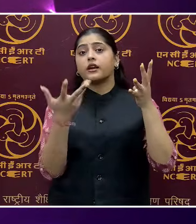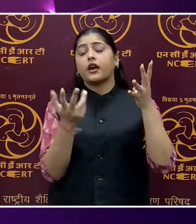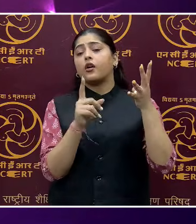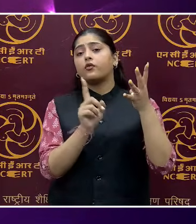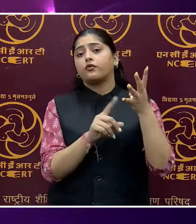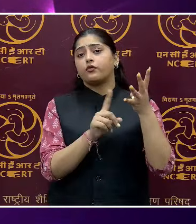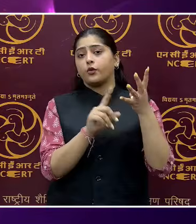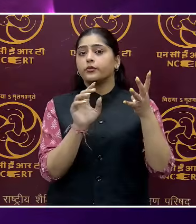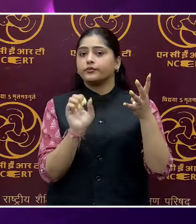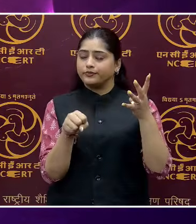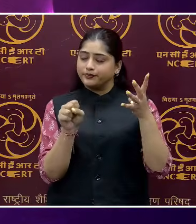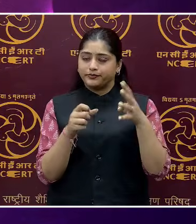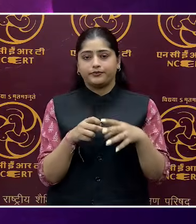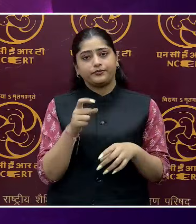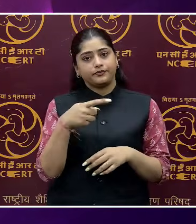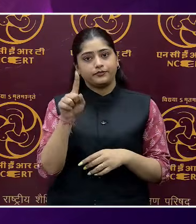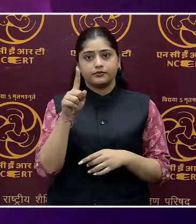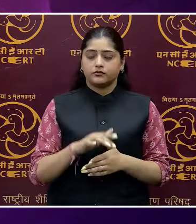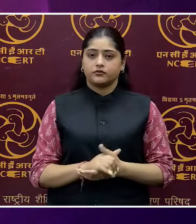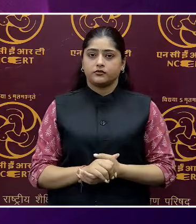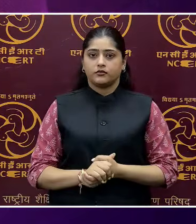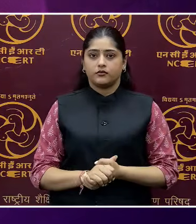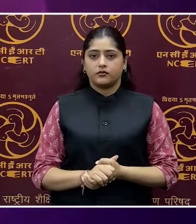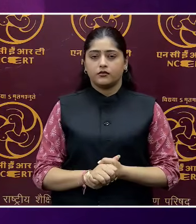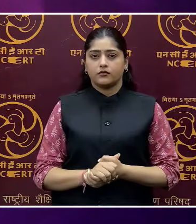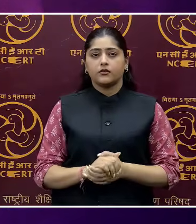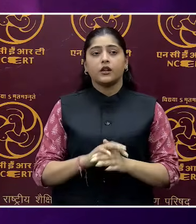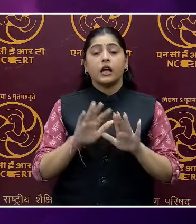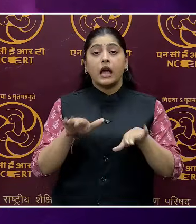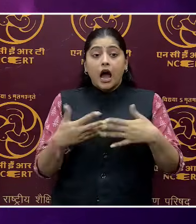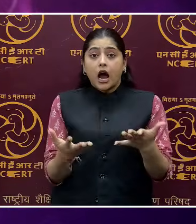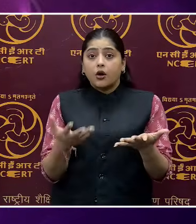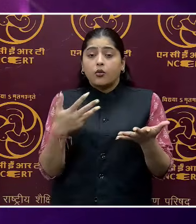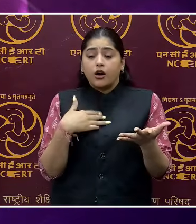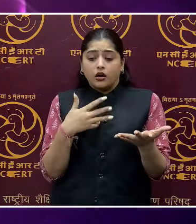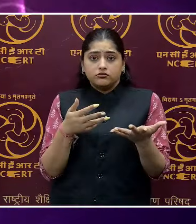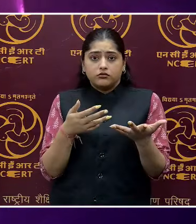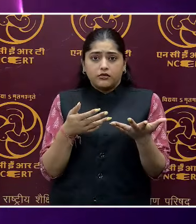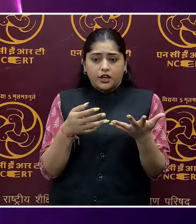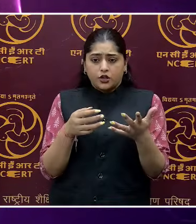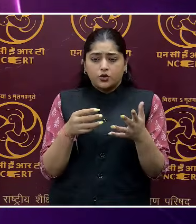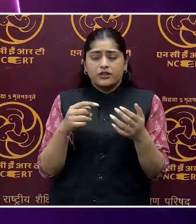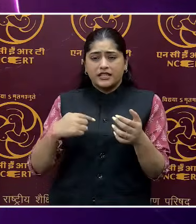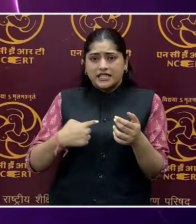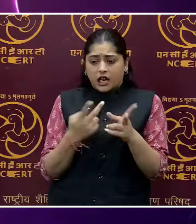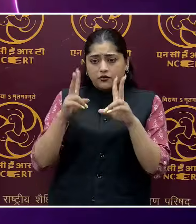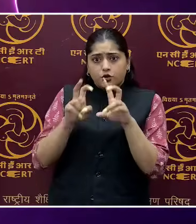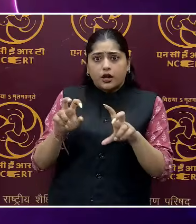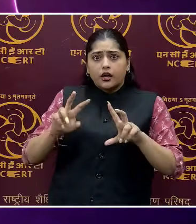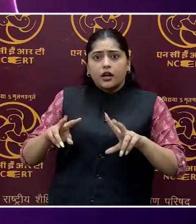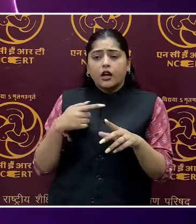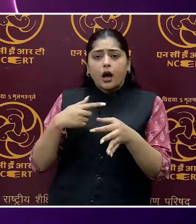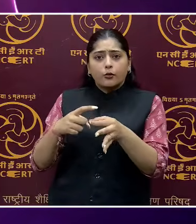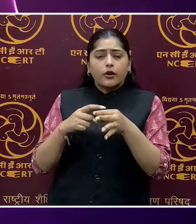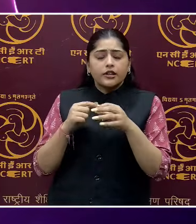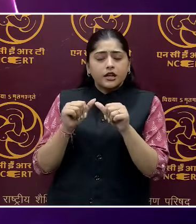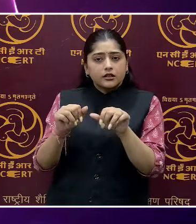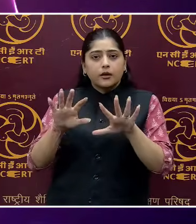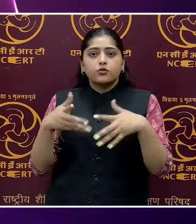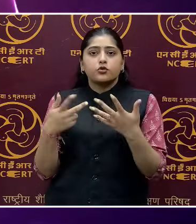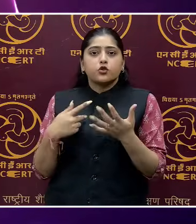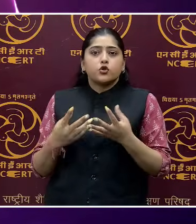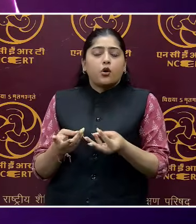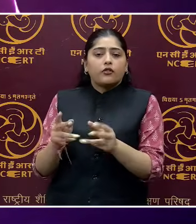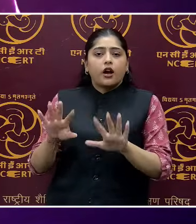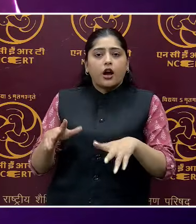Correct. So this is how we can evaluate ourselves. The decreasing order of compressibility in of states of